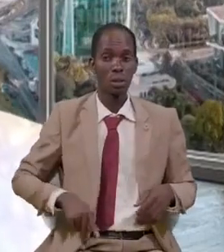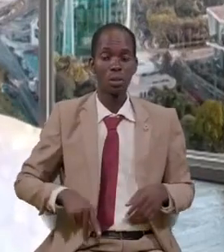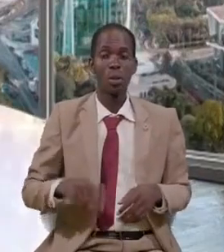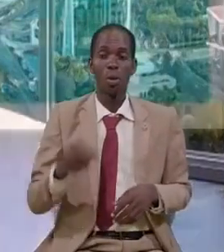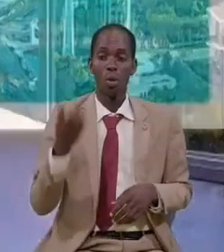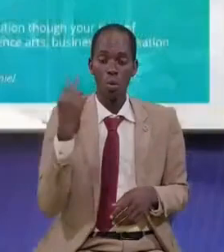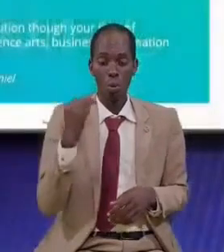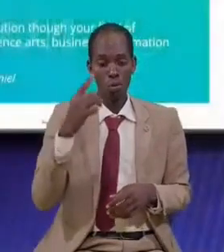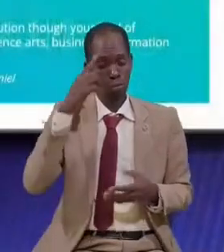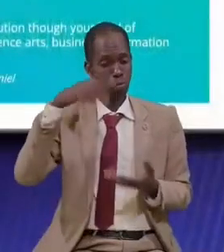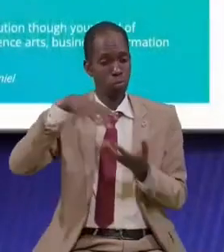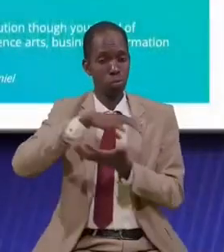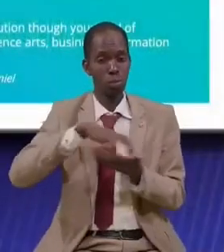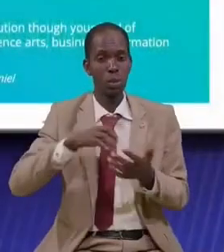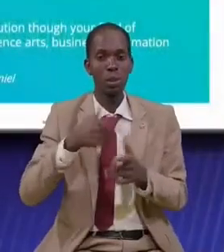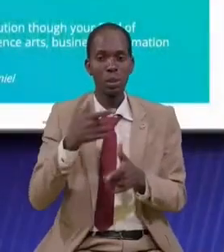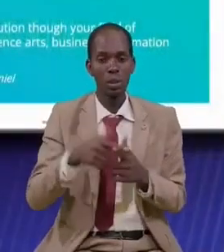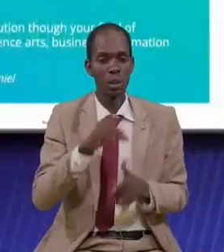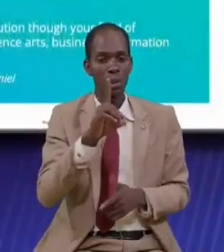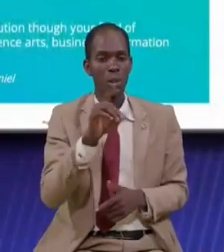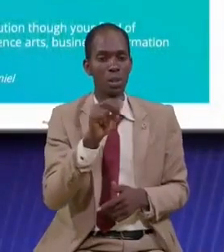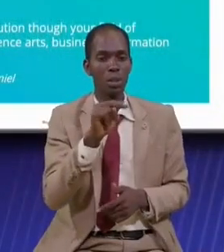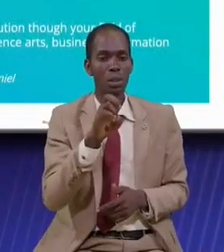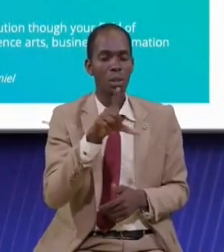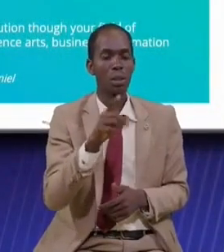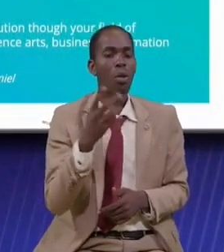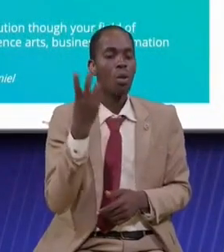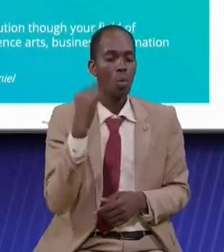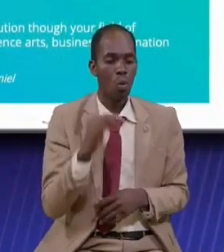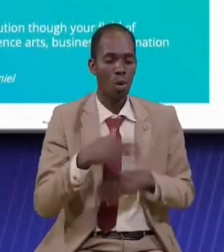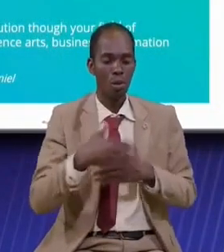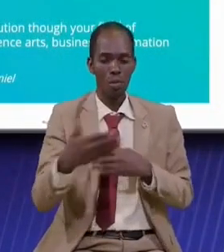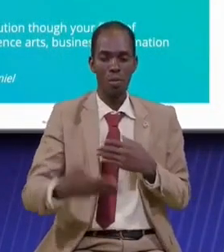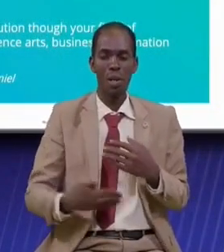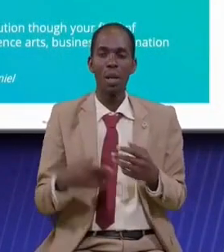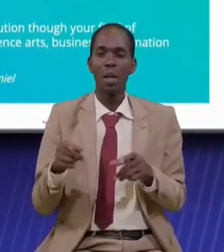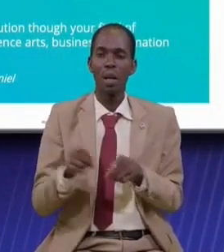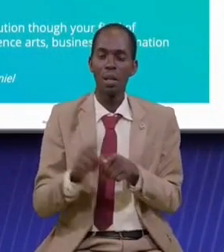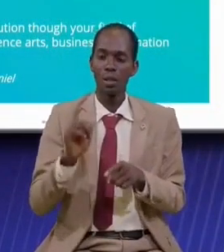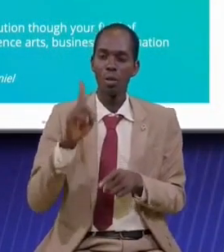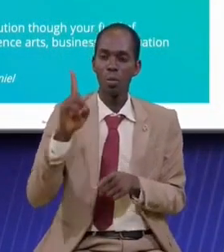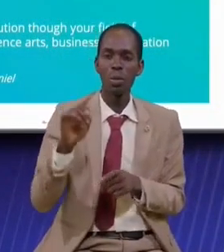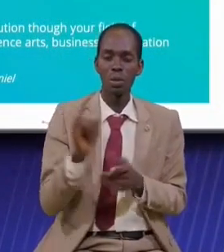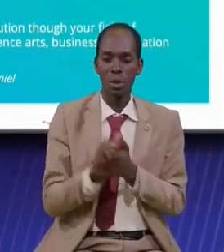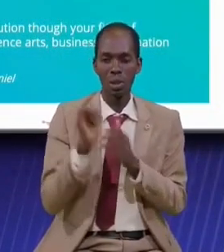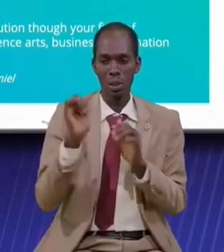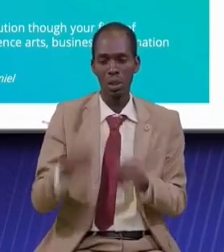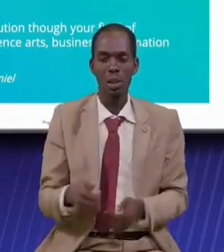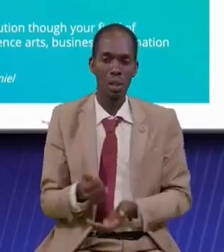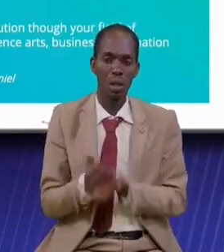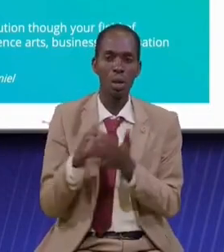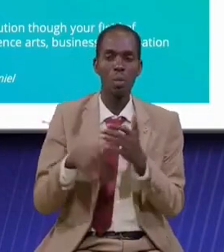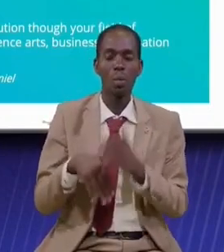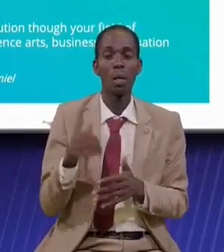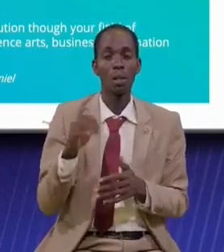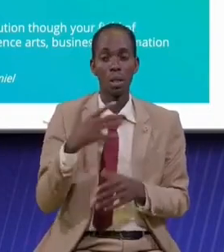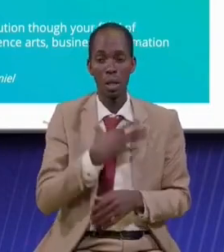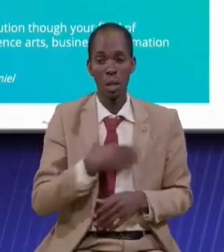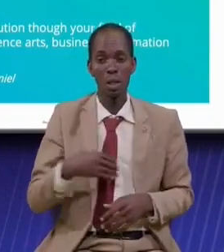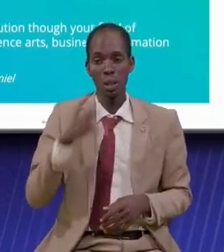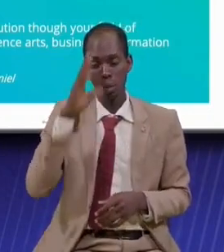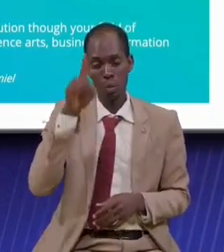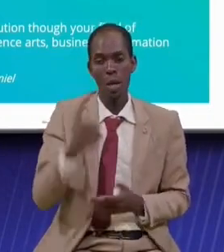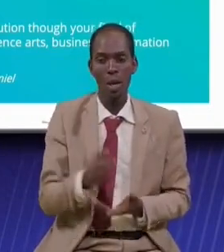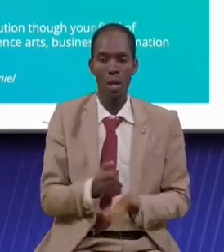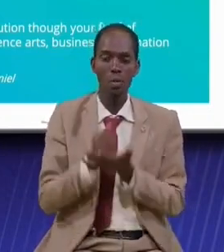a man who had light. He was so good, and he was able to help his generation. Brethren, the